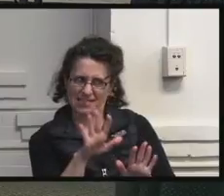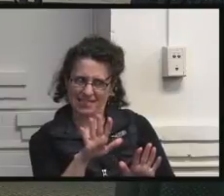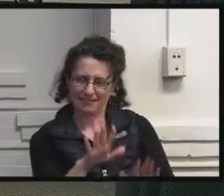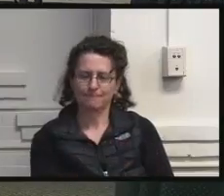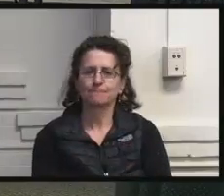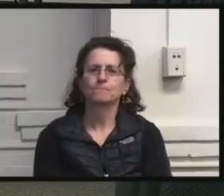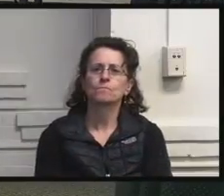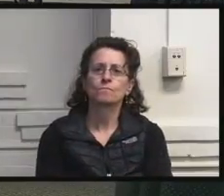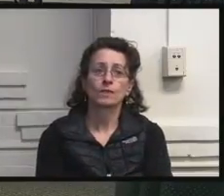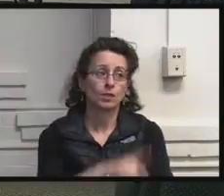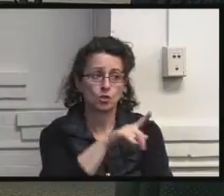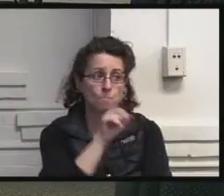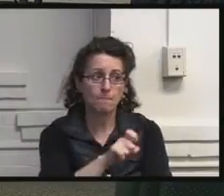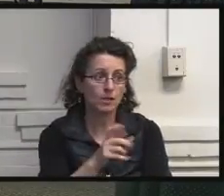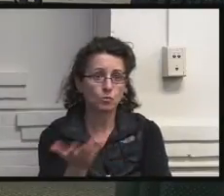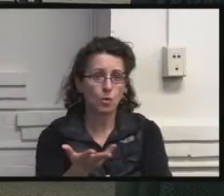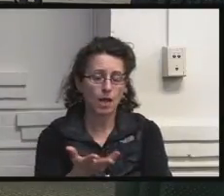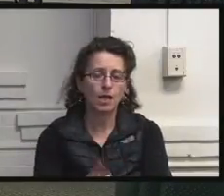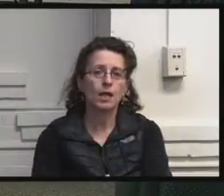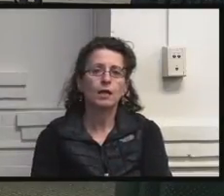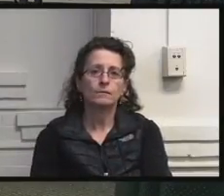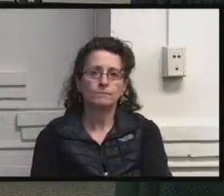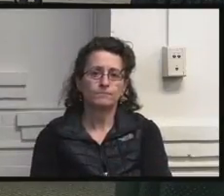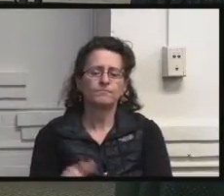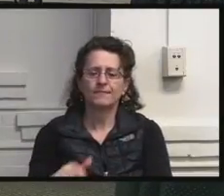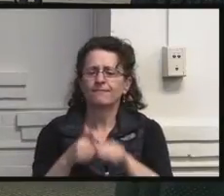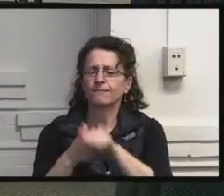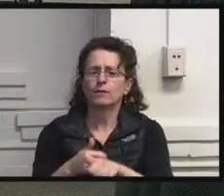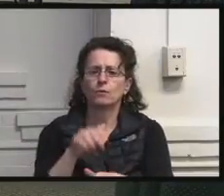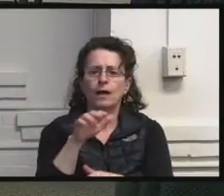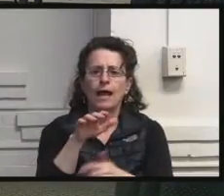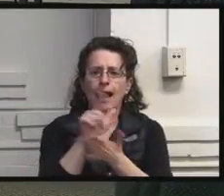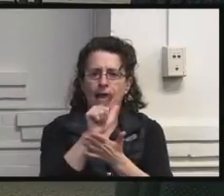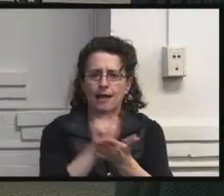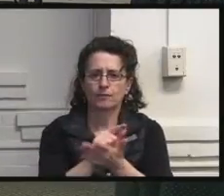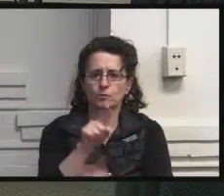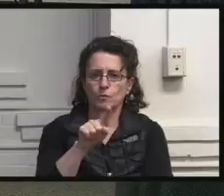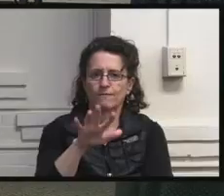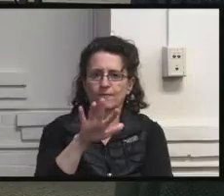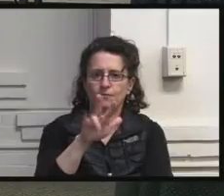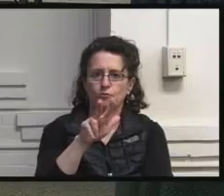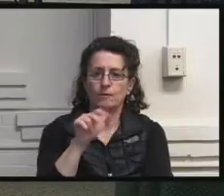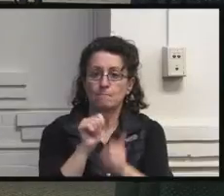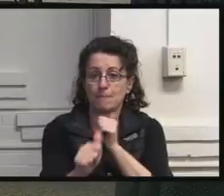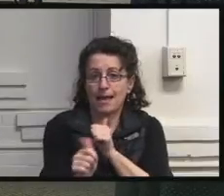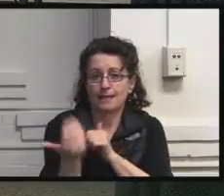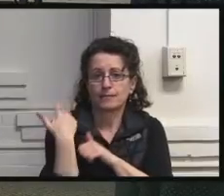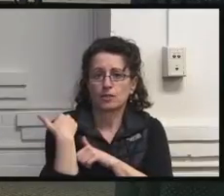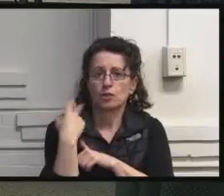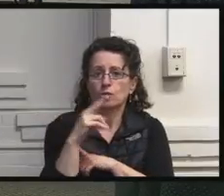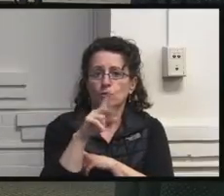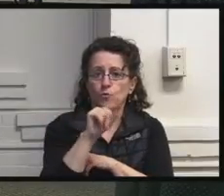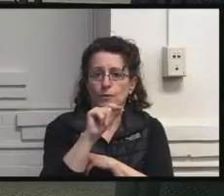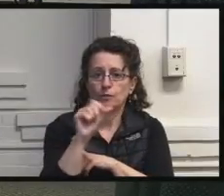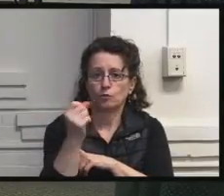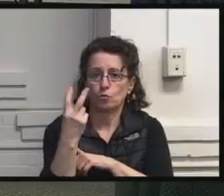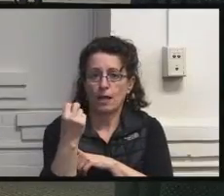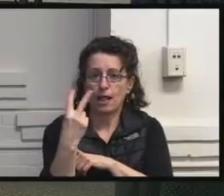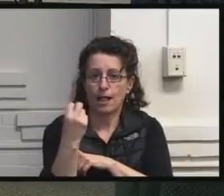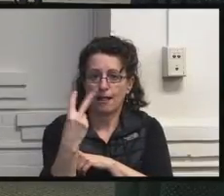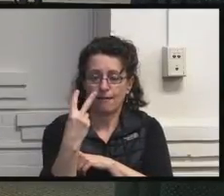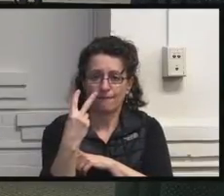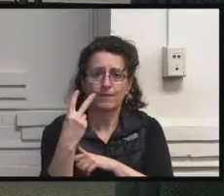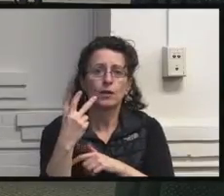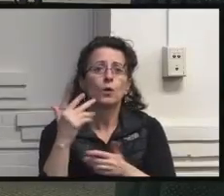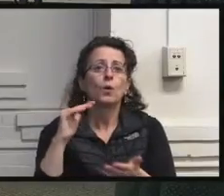okay. The only catch there is this is per Act 153 that was created in 2012 that reduces the town share by 50% if you close